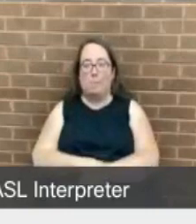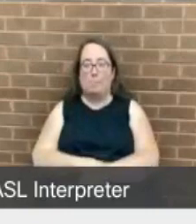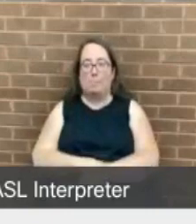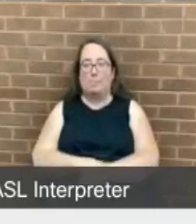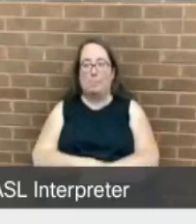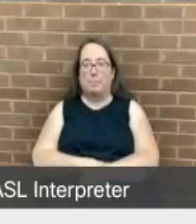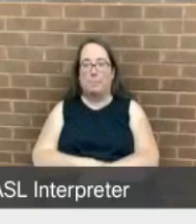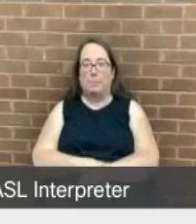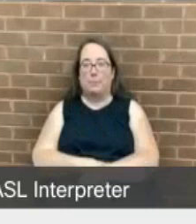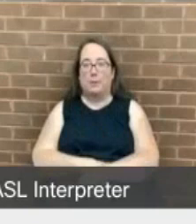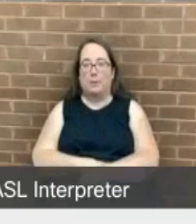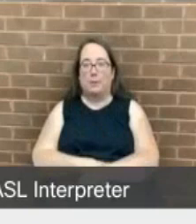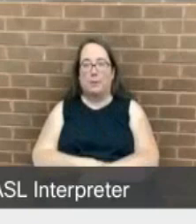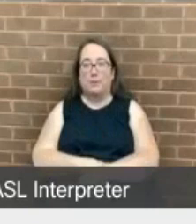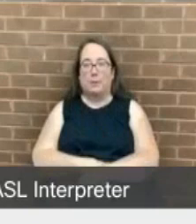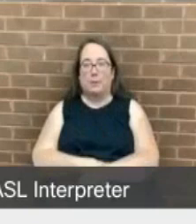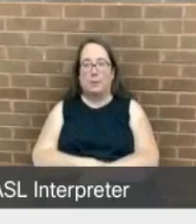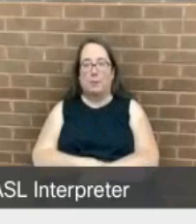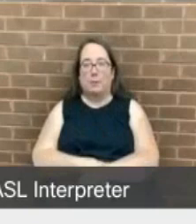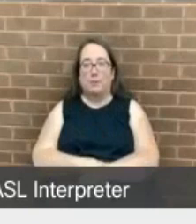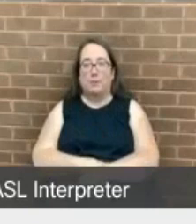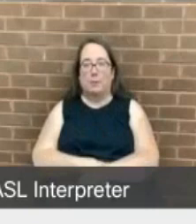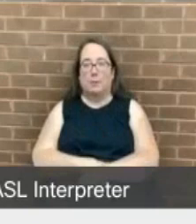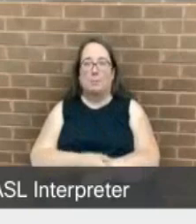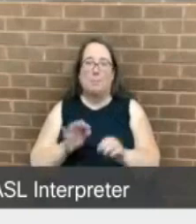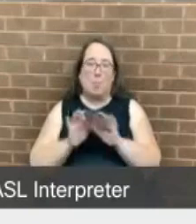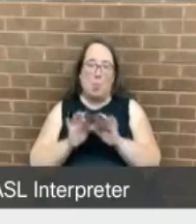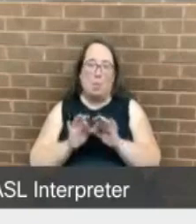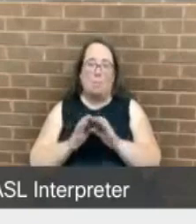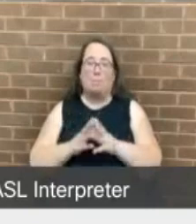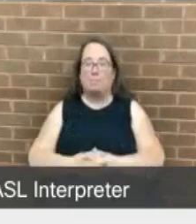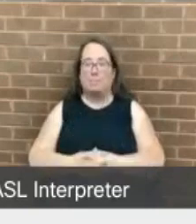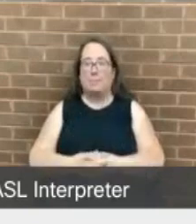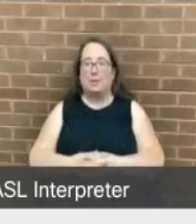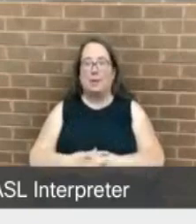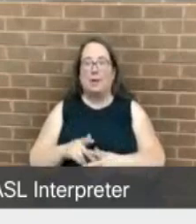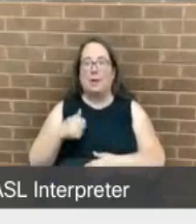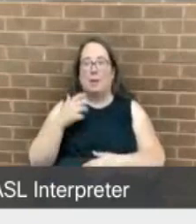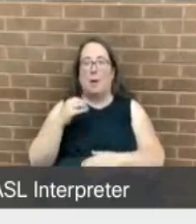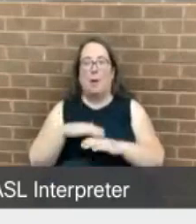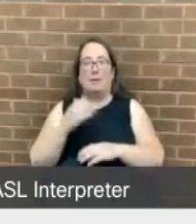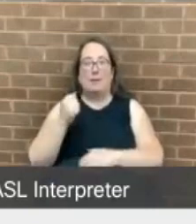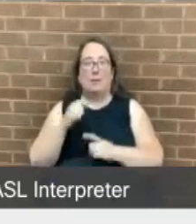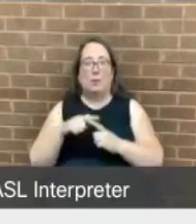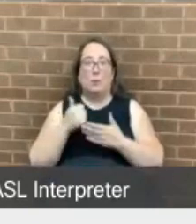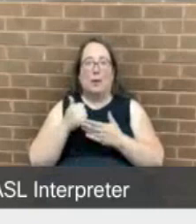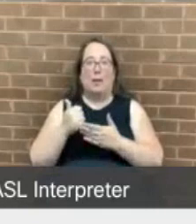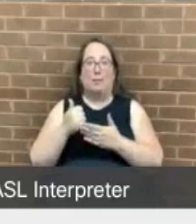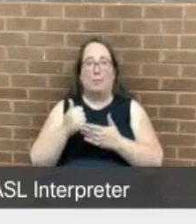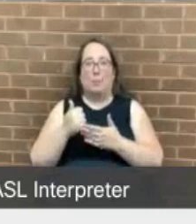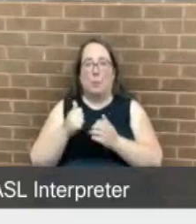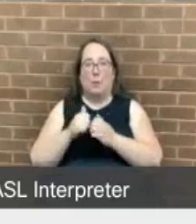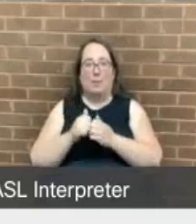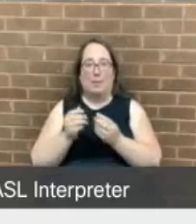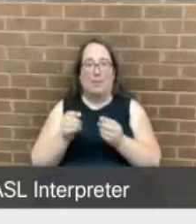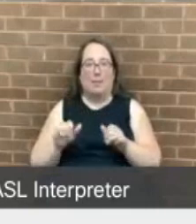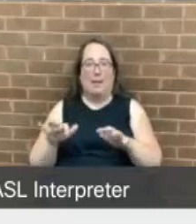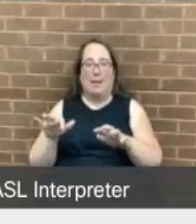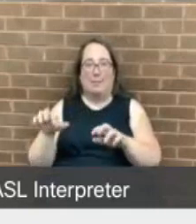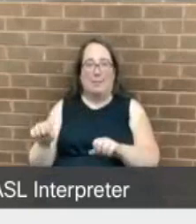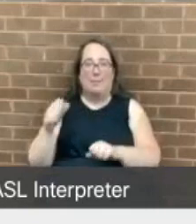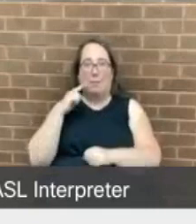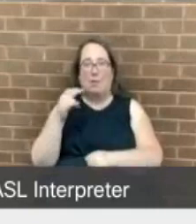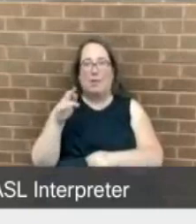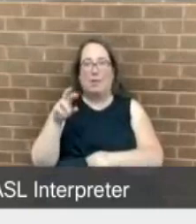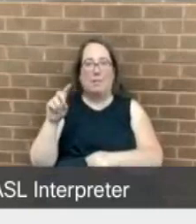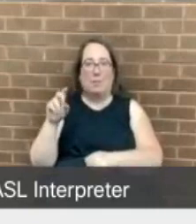Because it's that important. I'm going out on Saturday to try and help get with land acquisitions for Guilford Road,